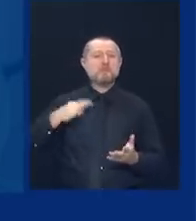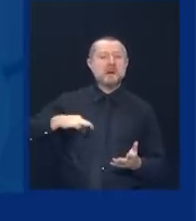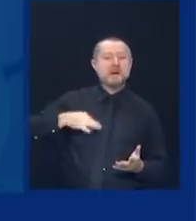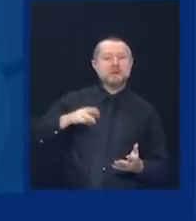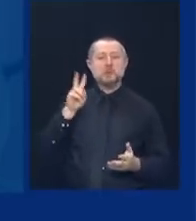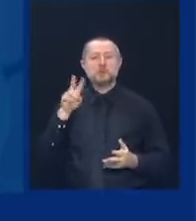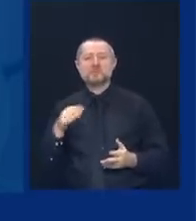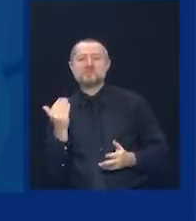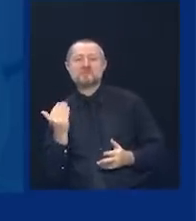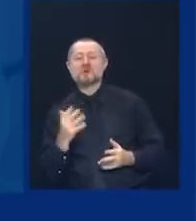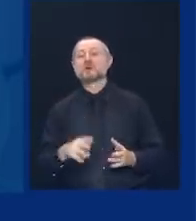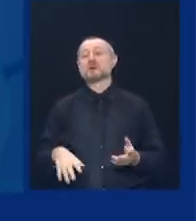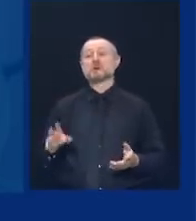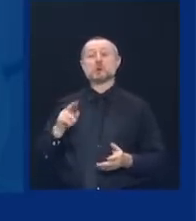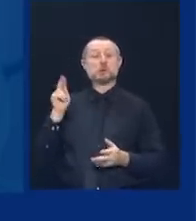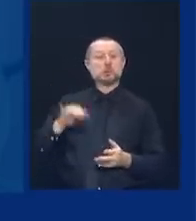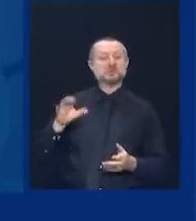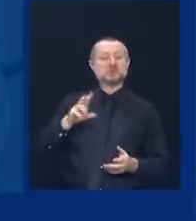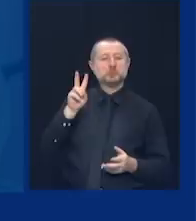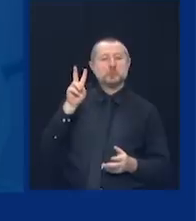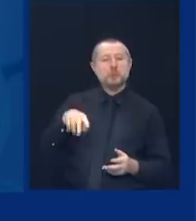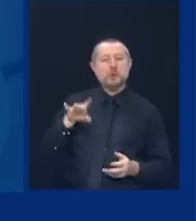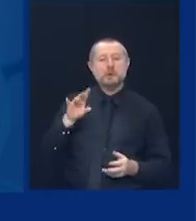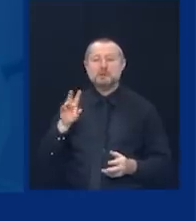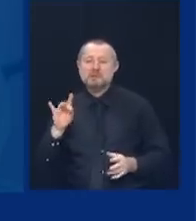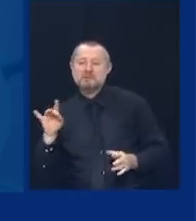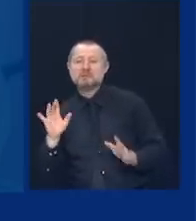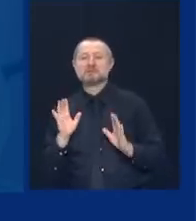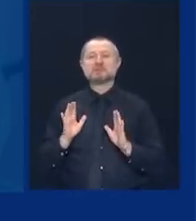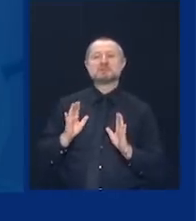Lowest in the United States.